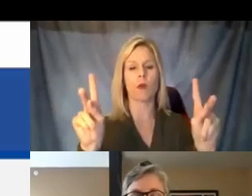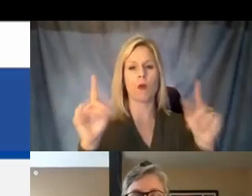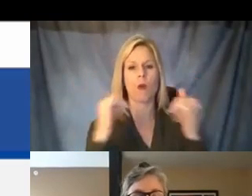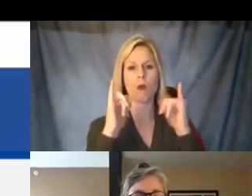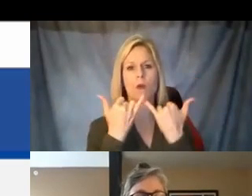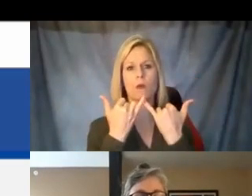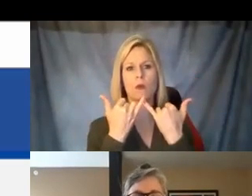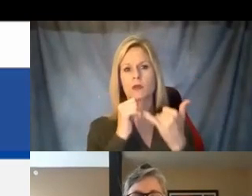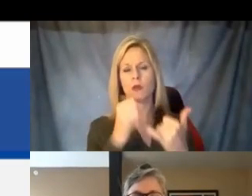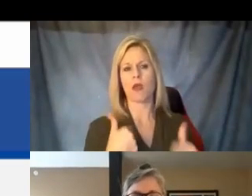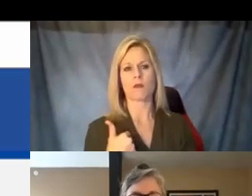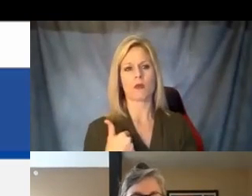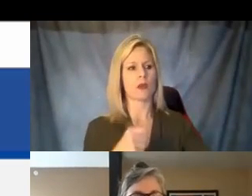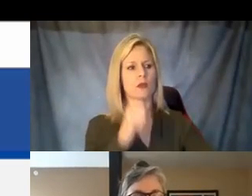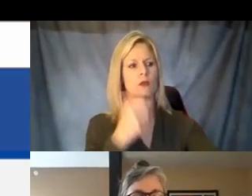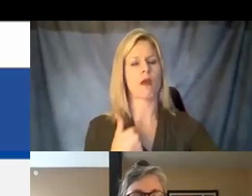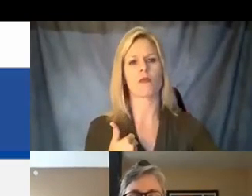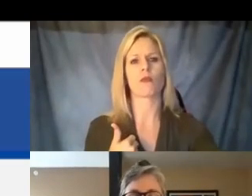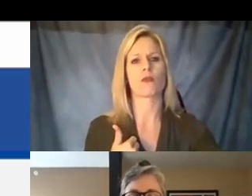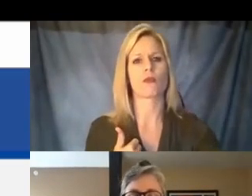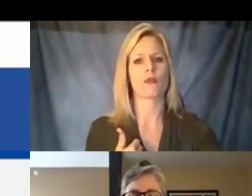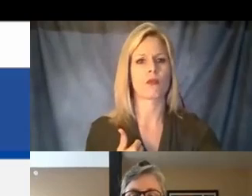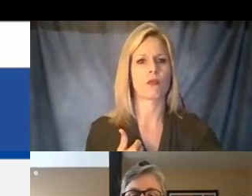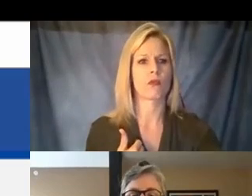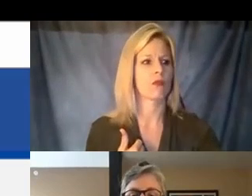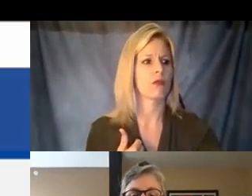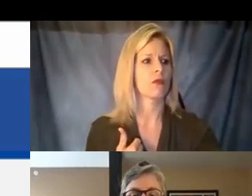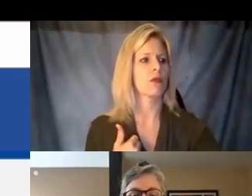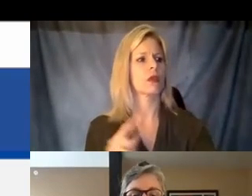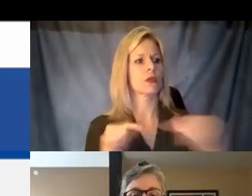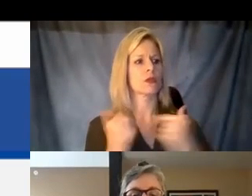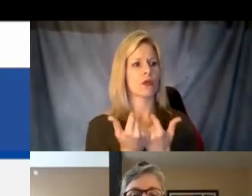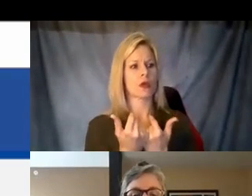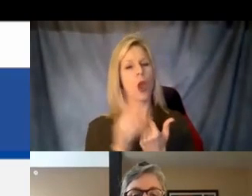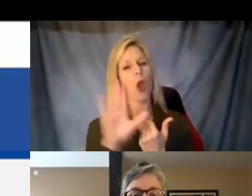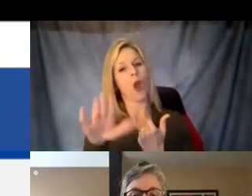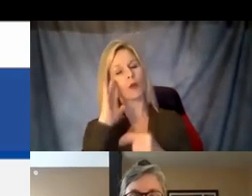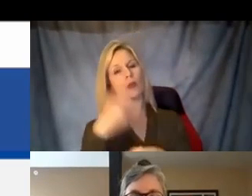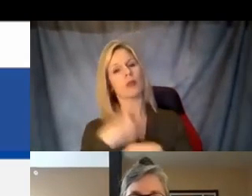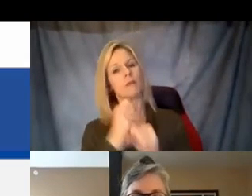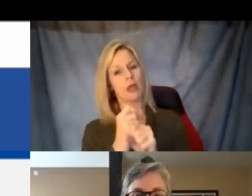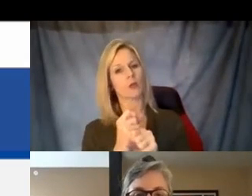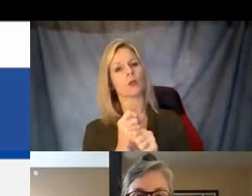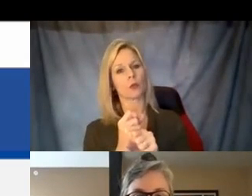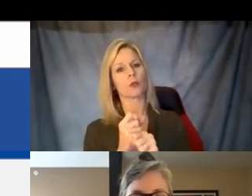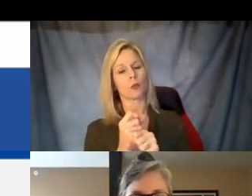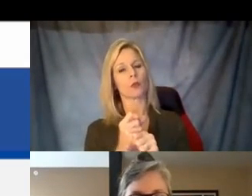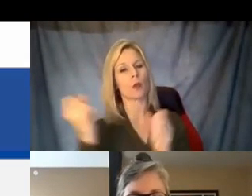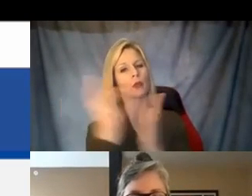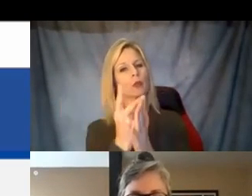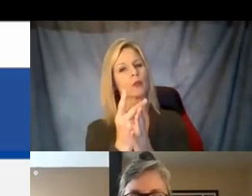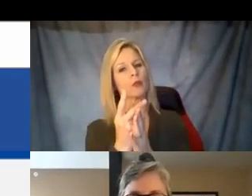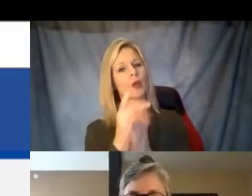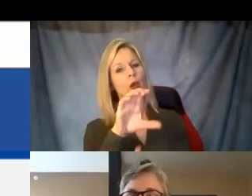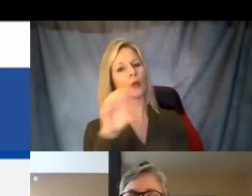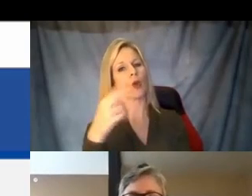I don't have this. I don't have the group. I will make you an a Thank you. co-host.